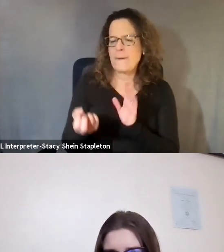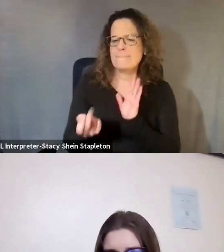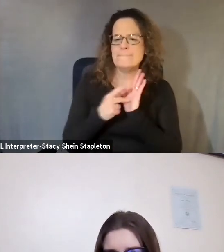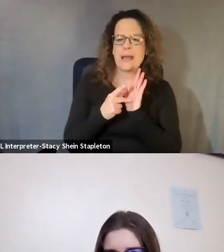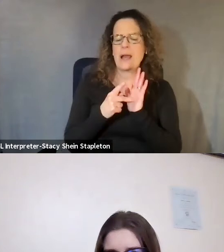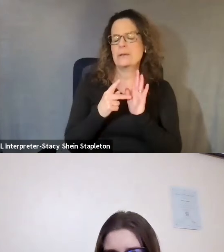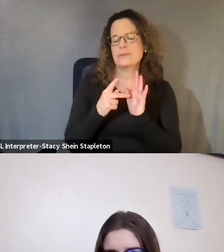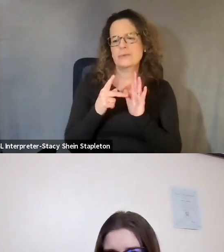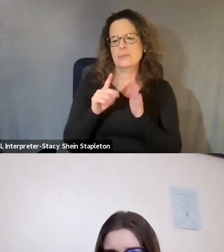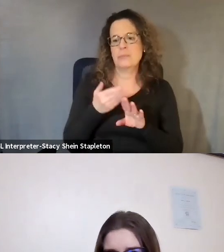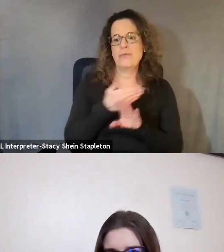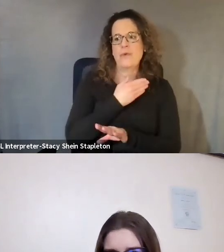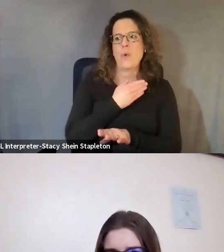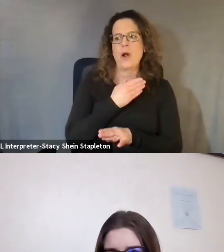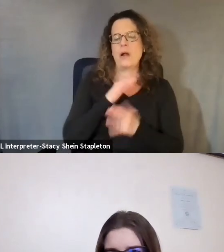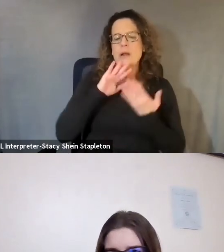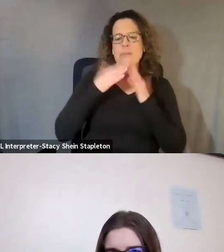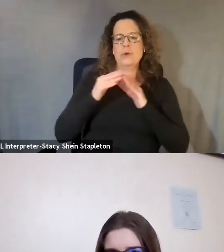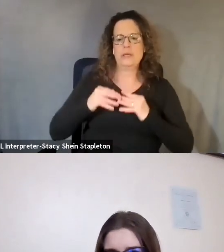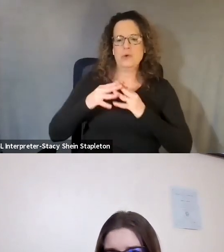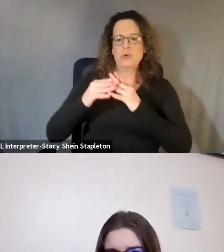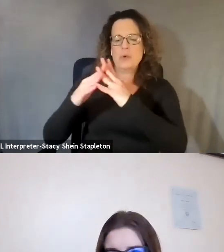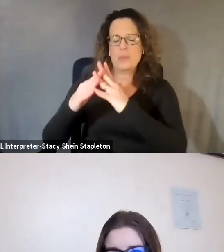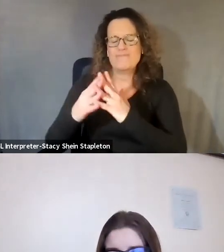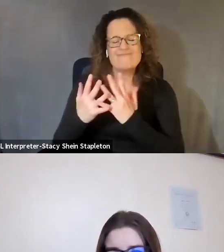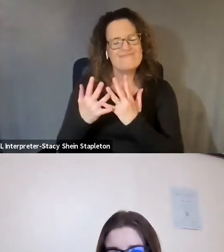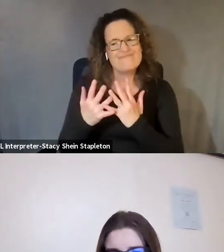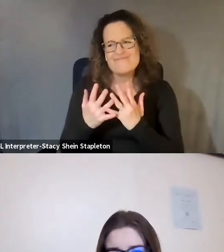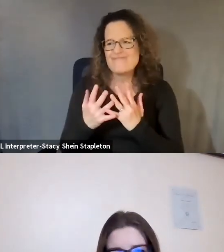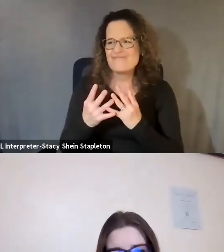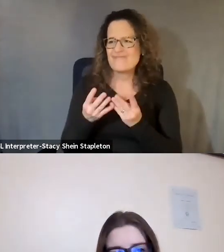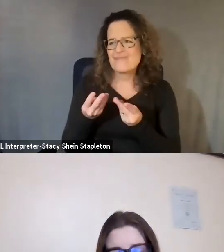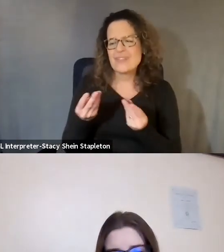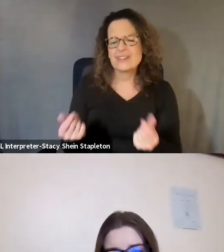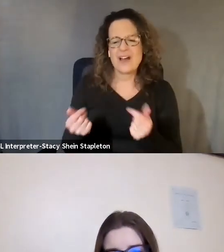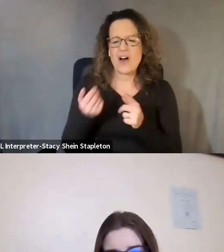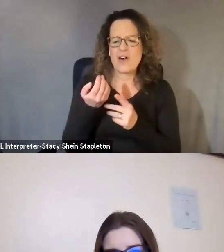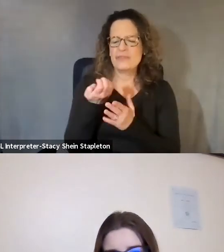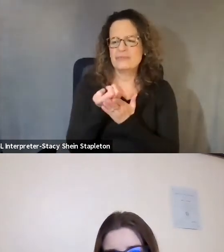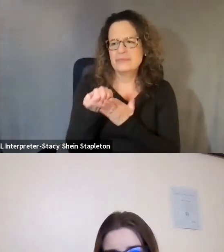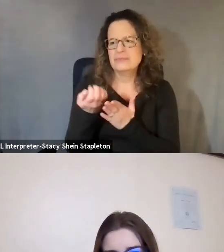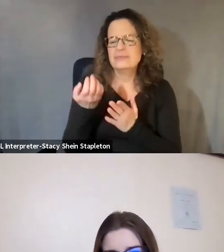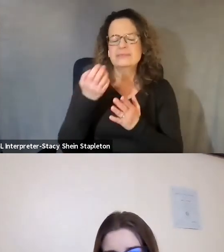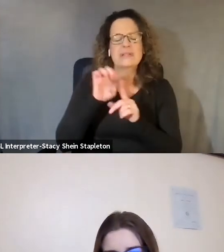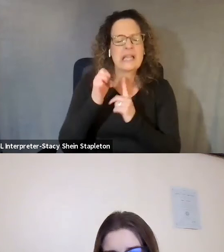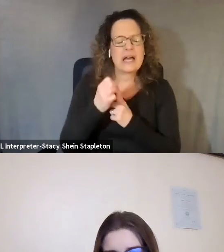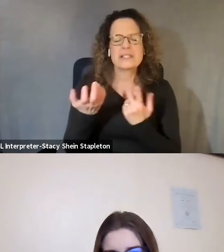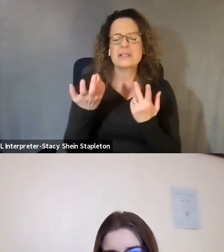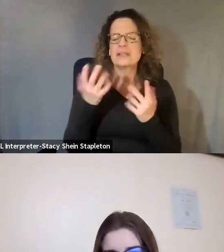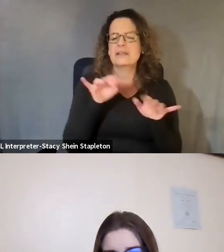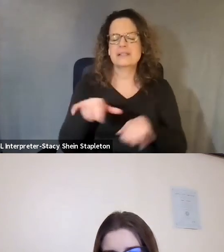pre-settlement conditions, or at least restore them ecologically so they have healthy ecological function, while at the same